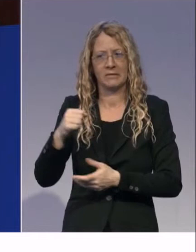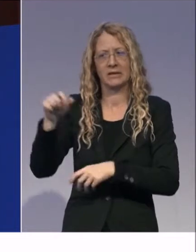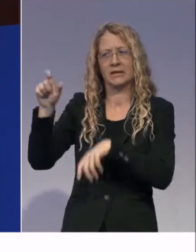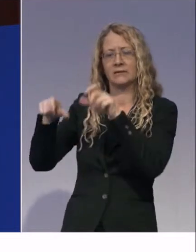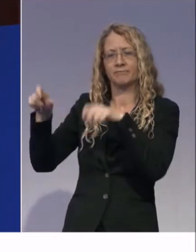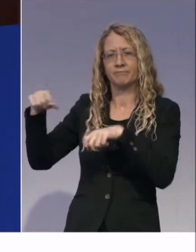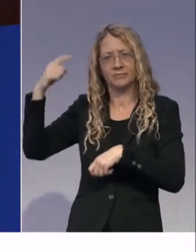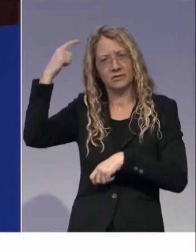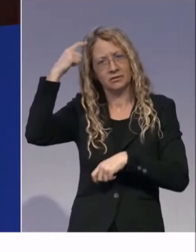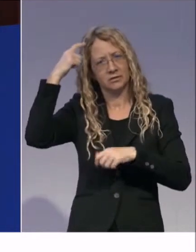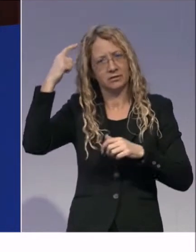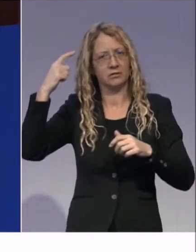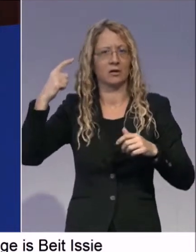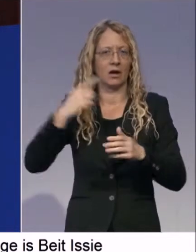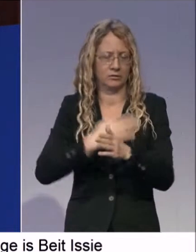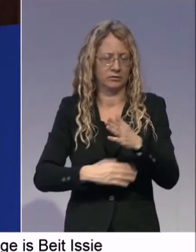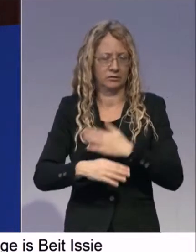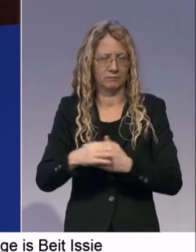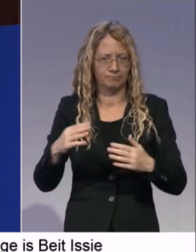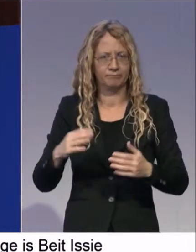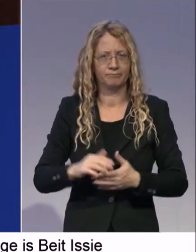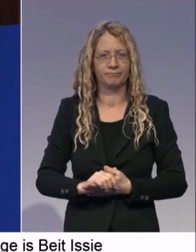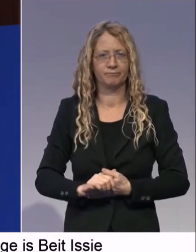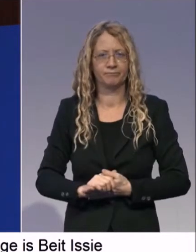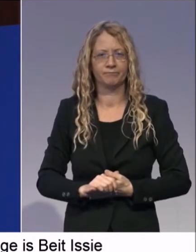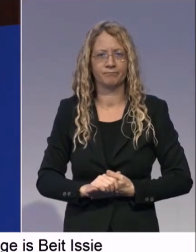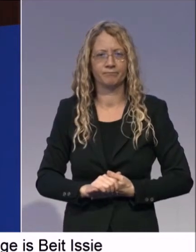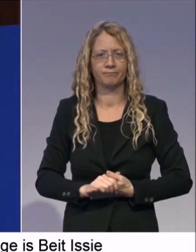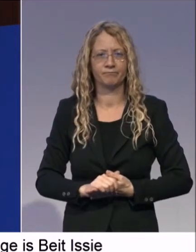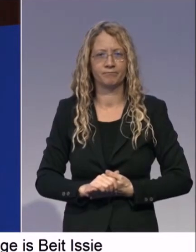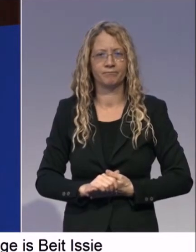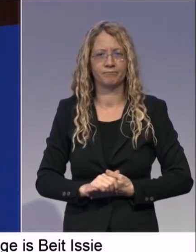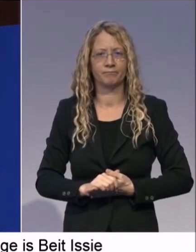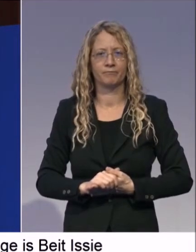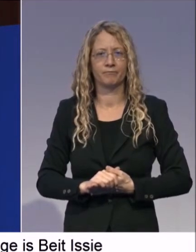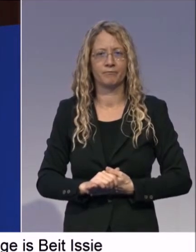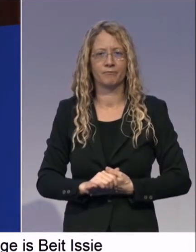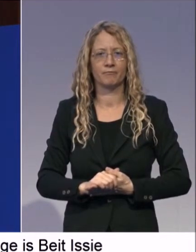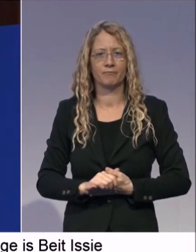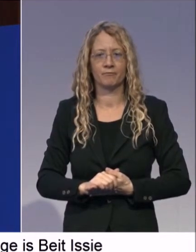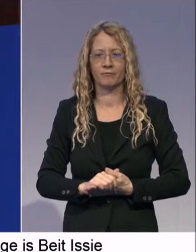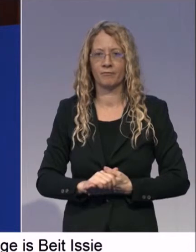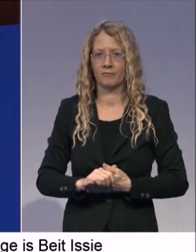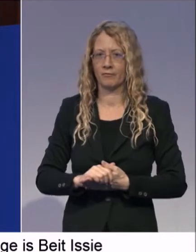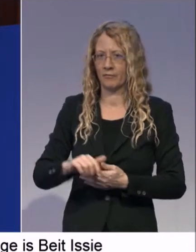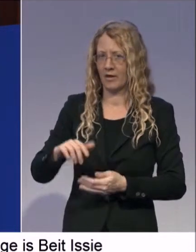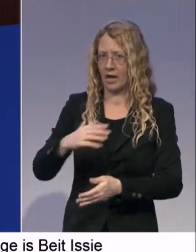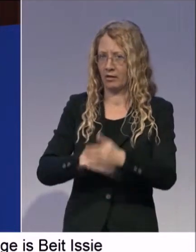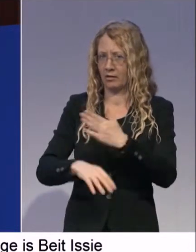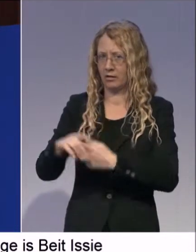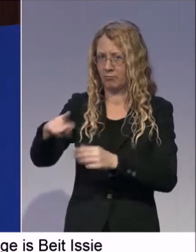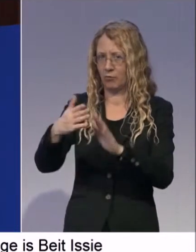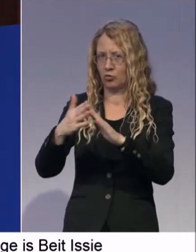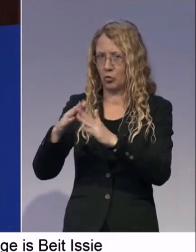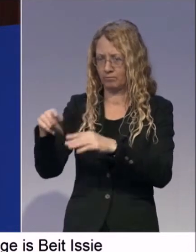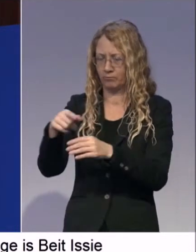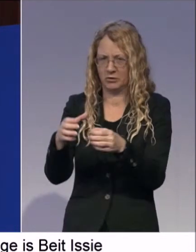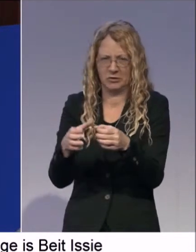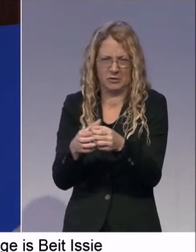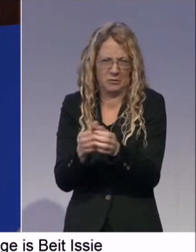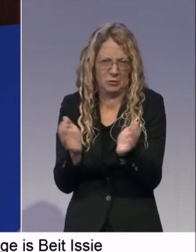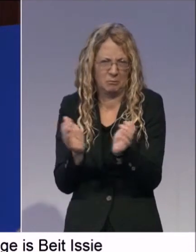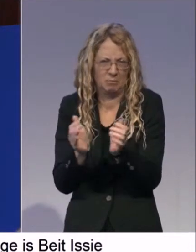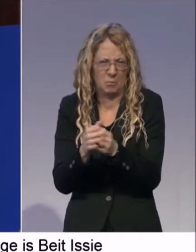population in the community of disability that their voice mean even less than